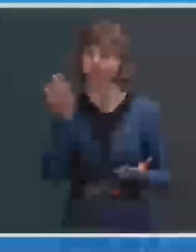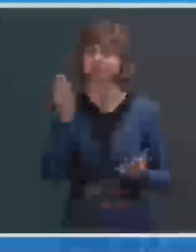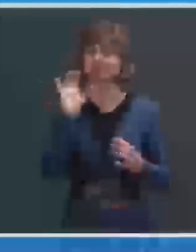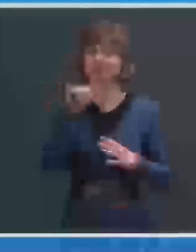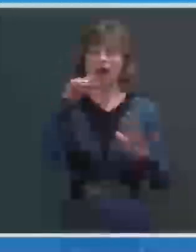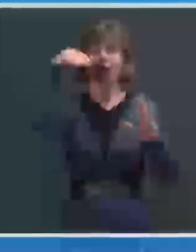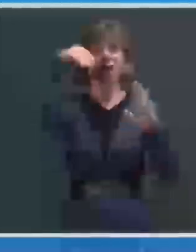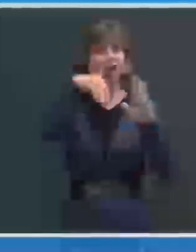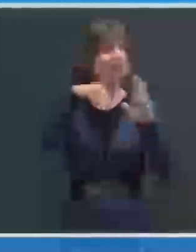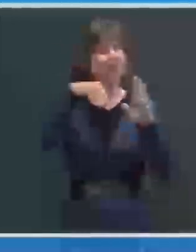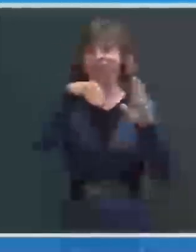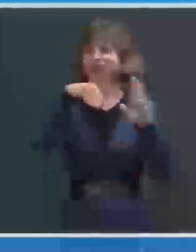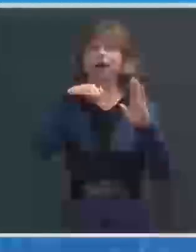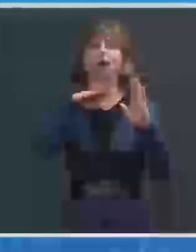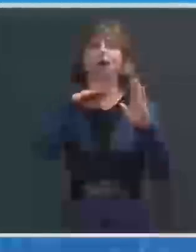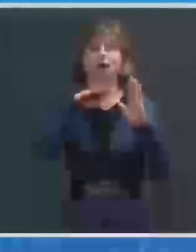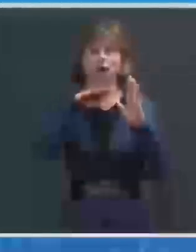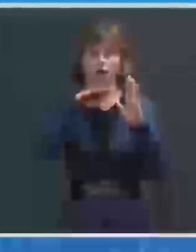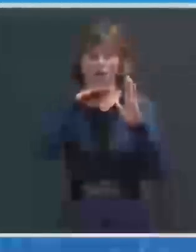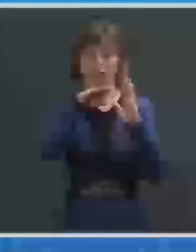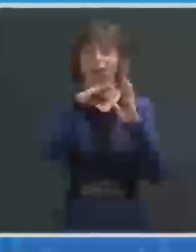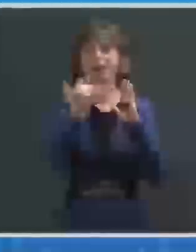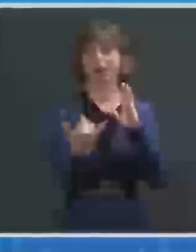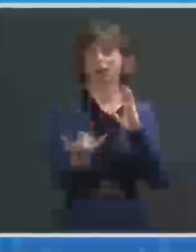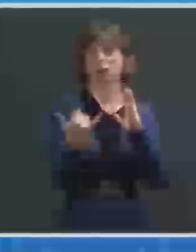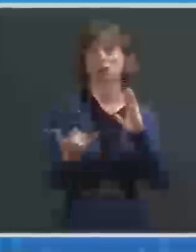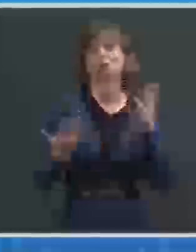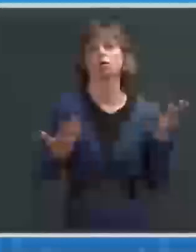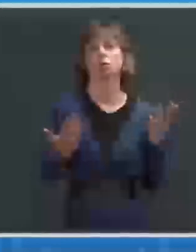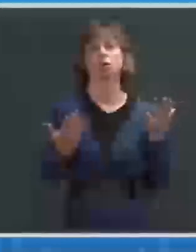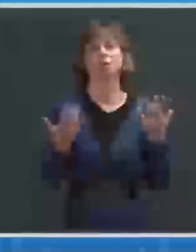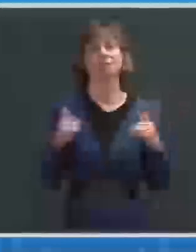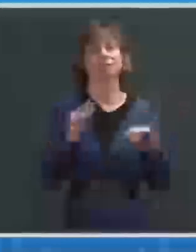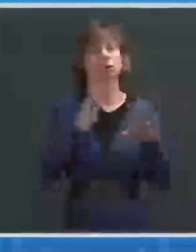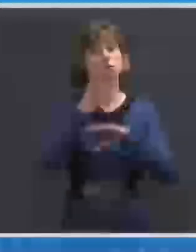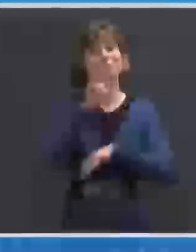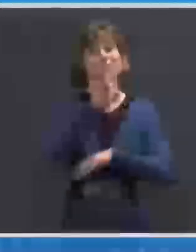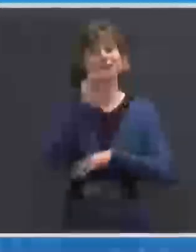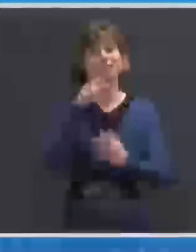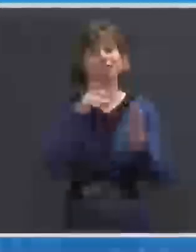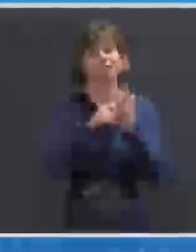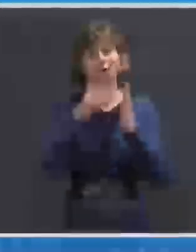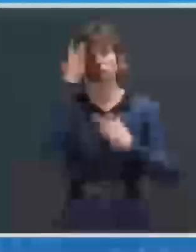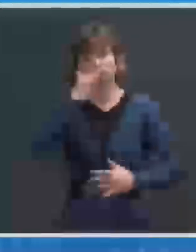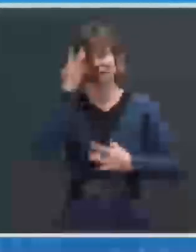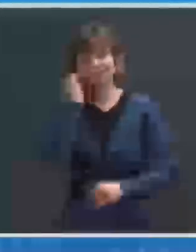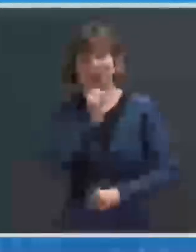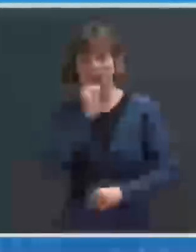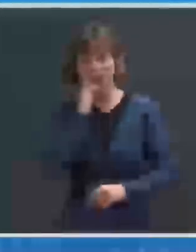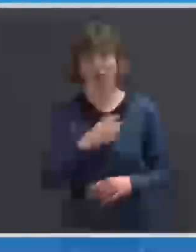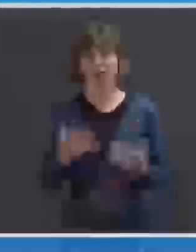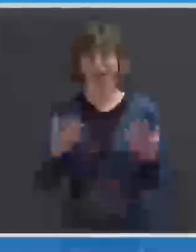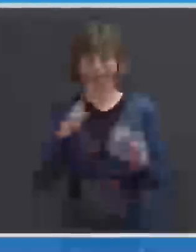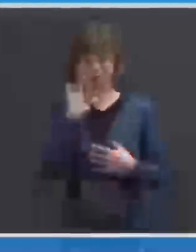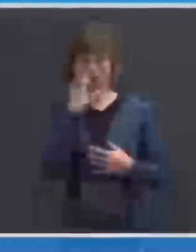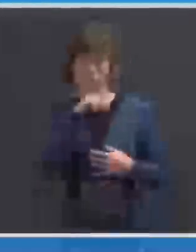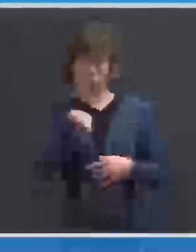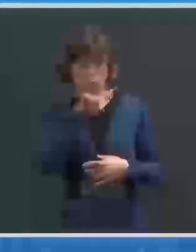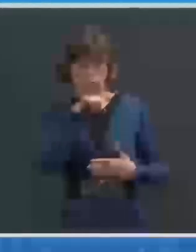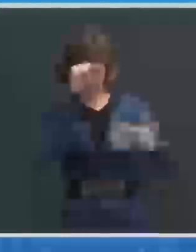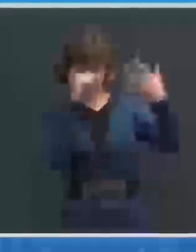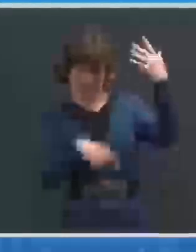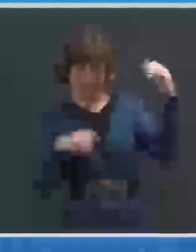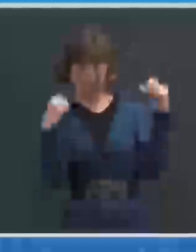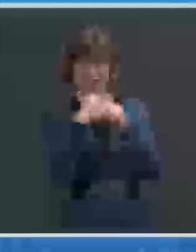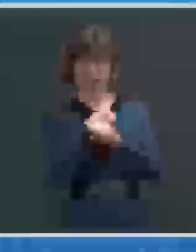stalling at over 70,000 cases a day. With these new statistics, I am really